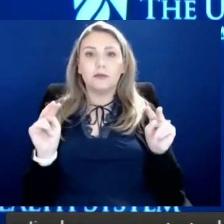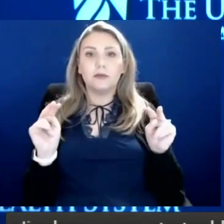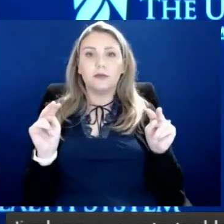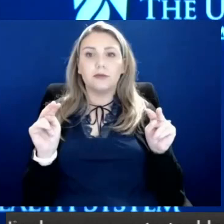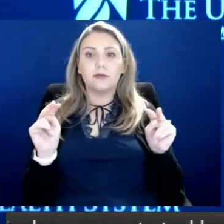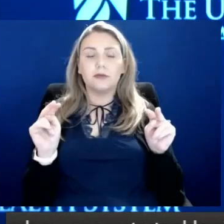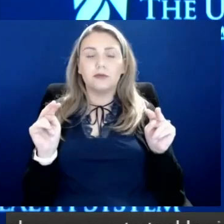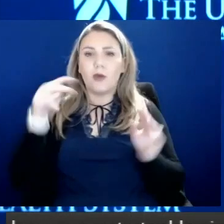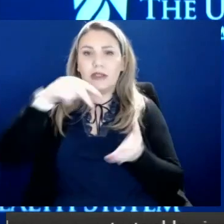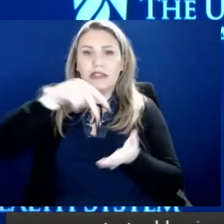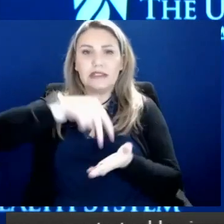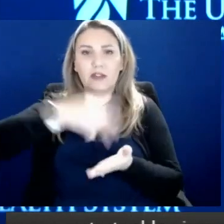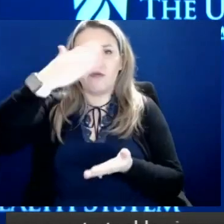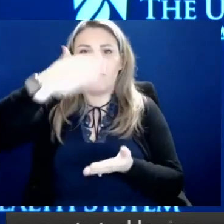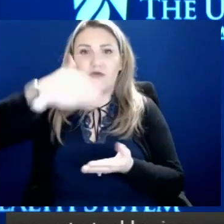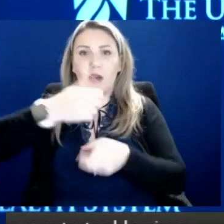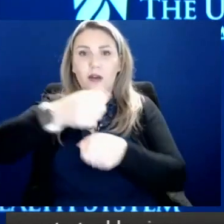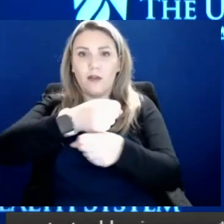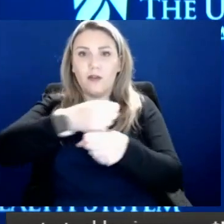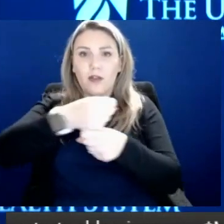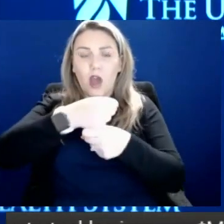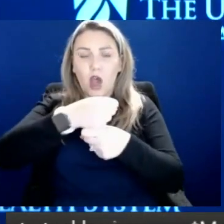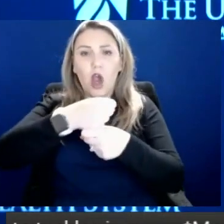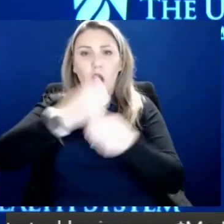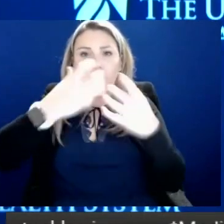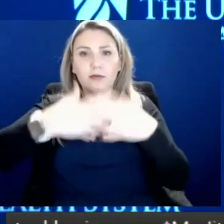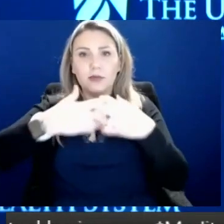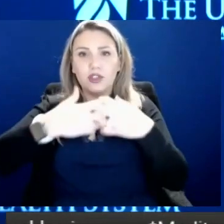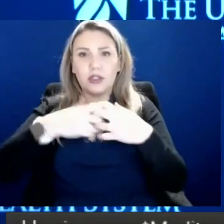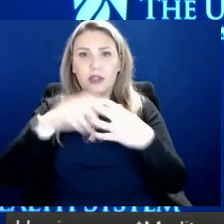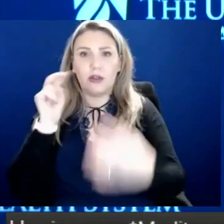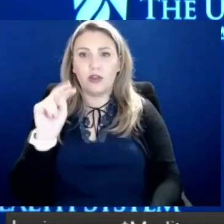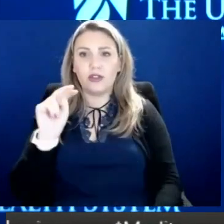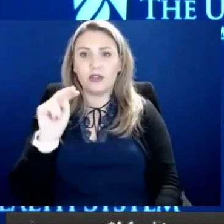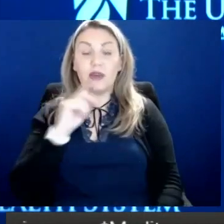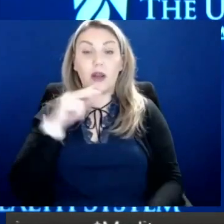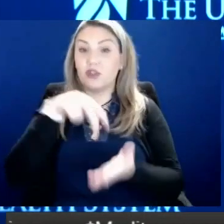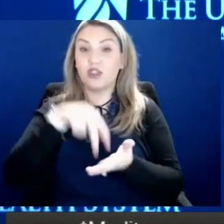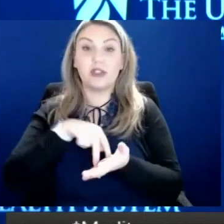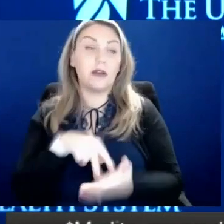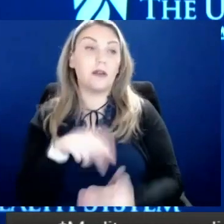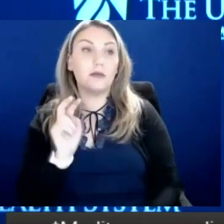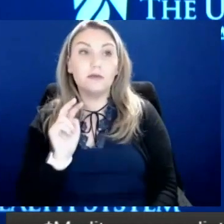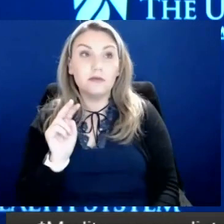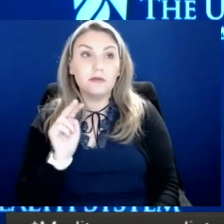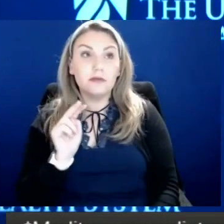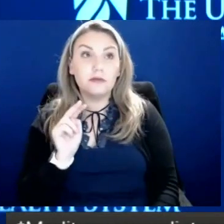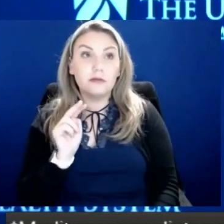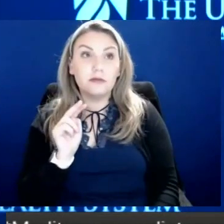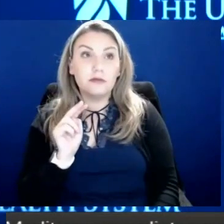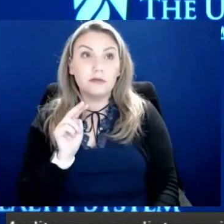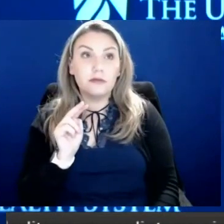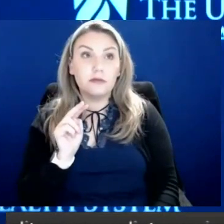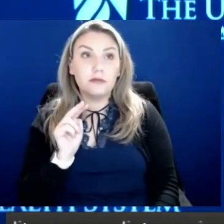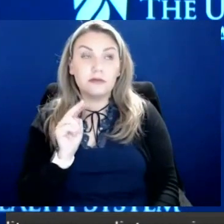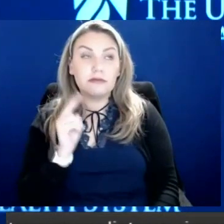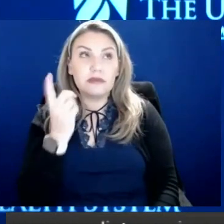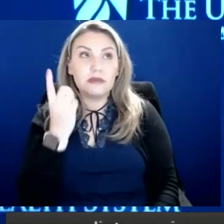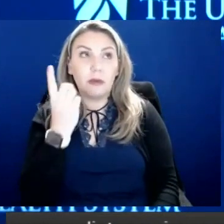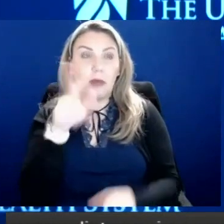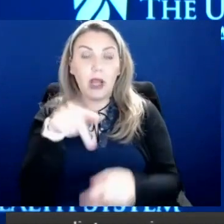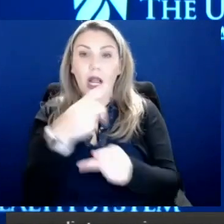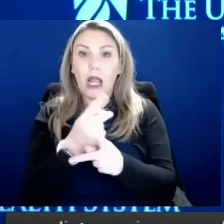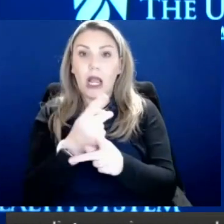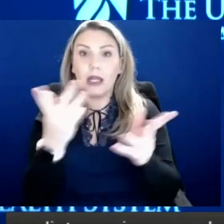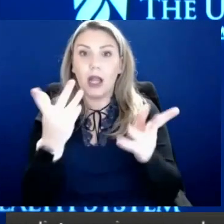the coffee pot, and he said he just looked at me, and I was just standing there staring, like in some sort of weird, I don't know where I